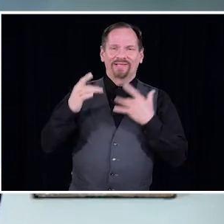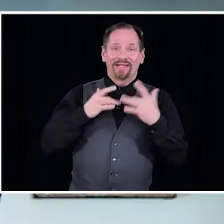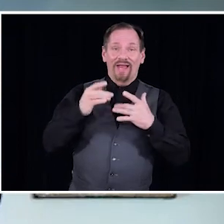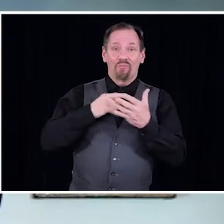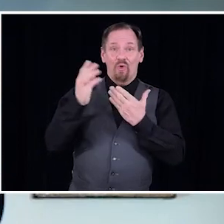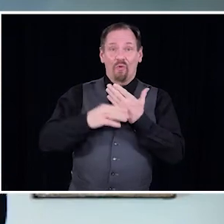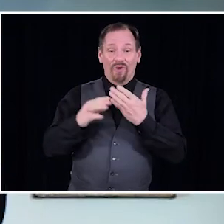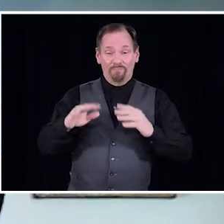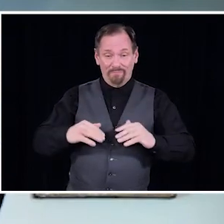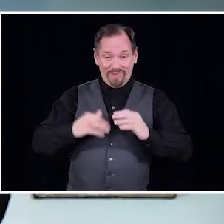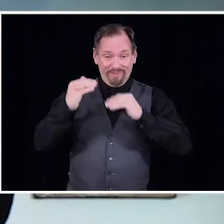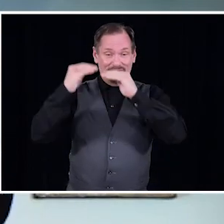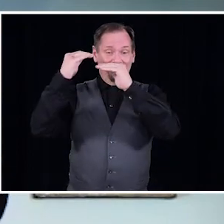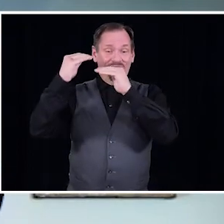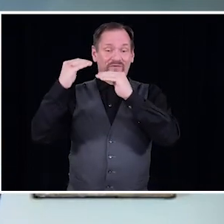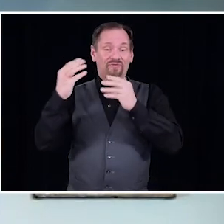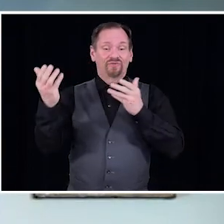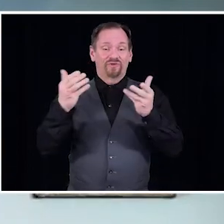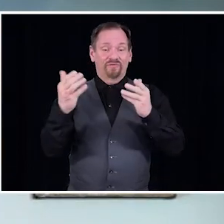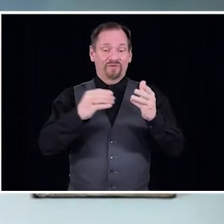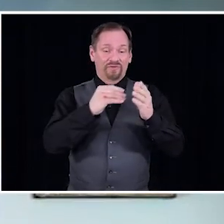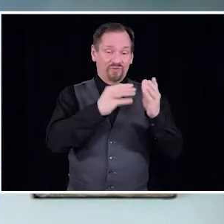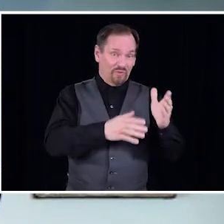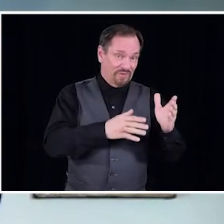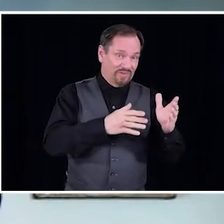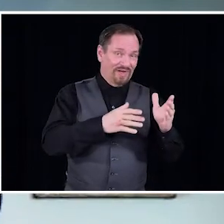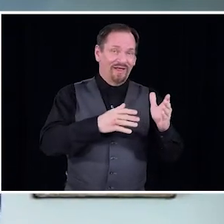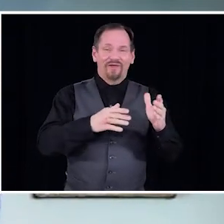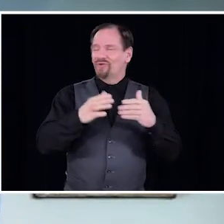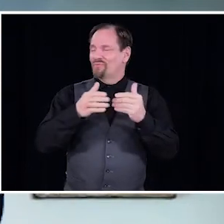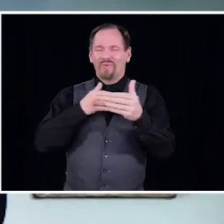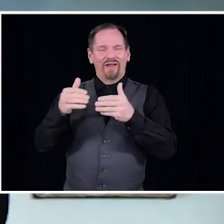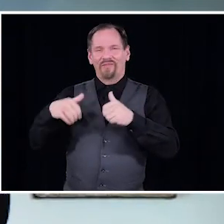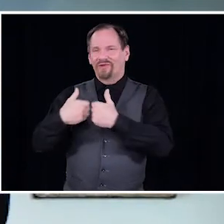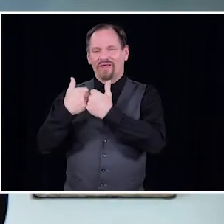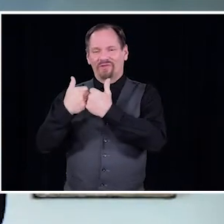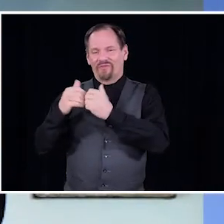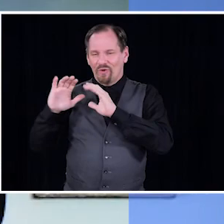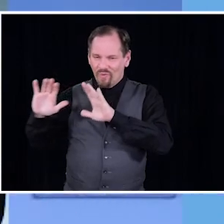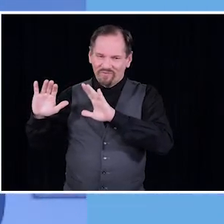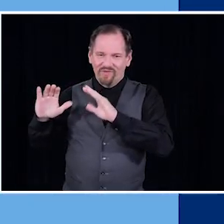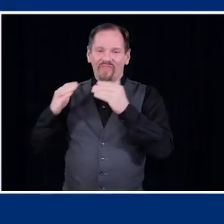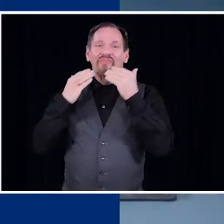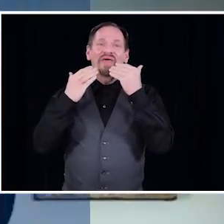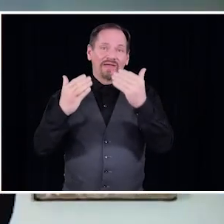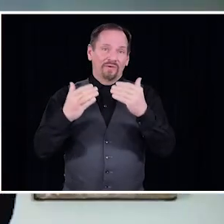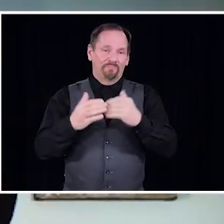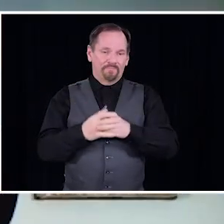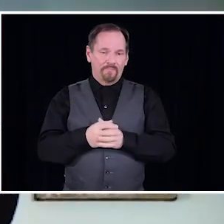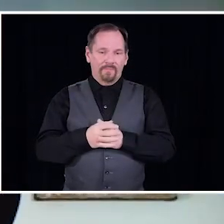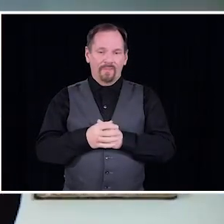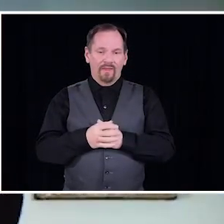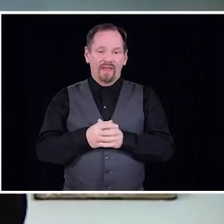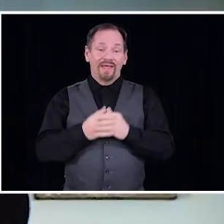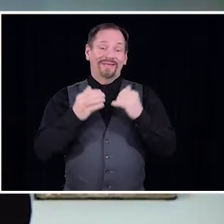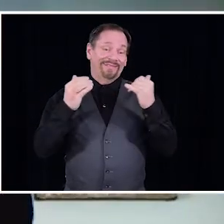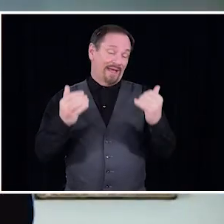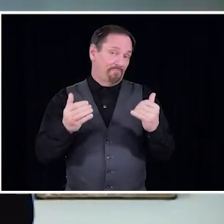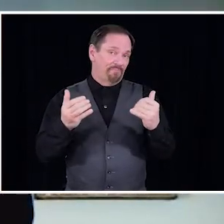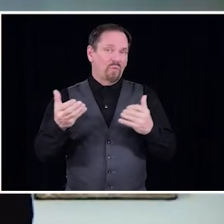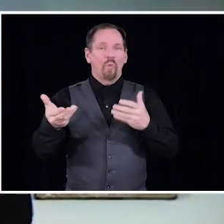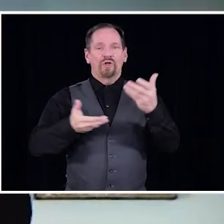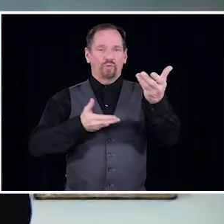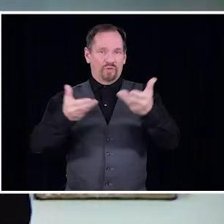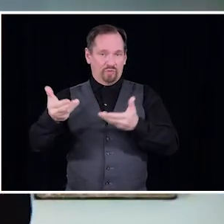our students, no matter the challenge. They are wonderful. Thank you. At this time, I'd like